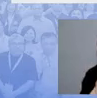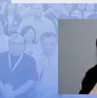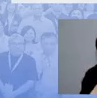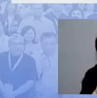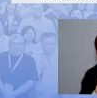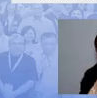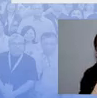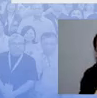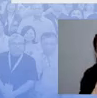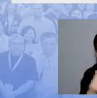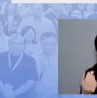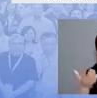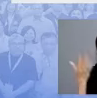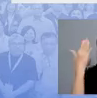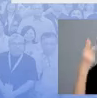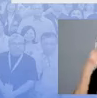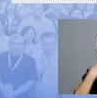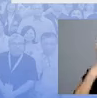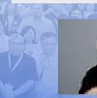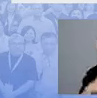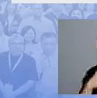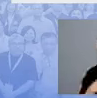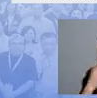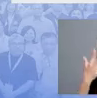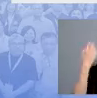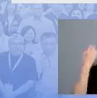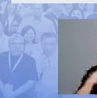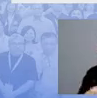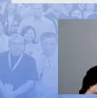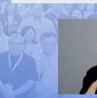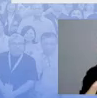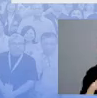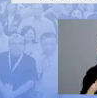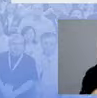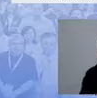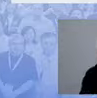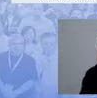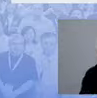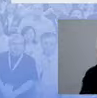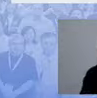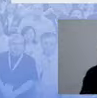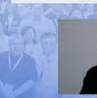do for the past 2 years and the past 5 years as APPGM evolved in terms of